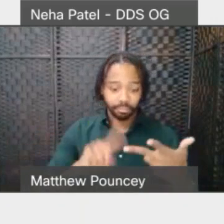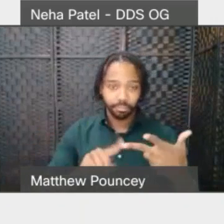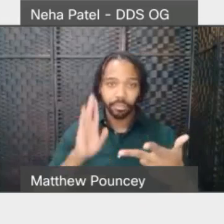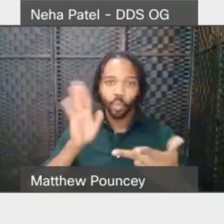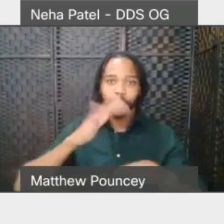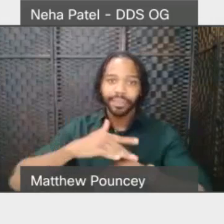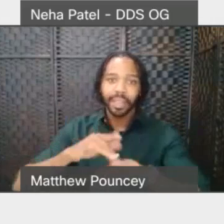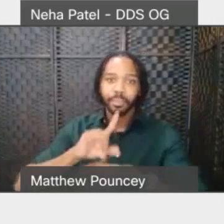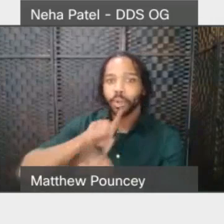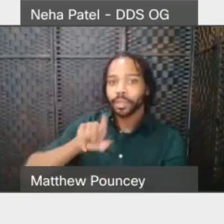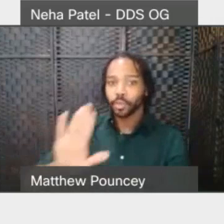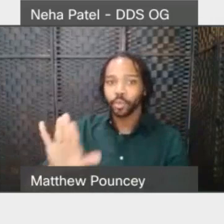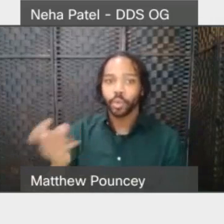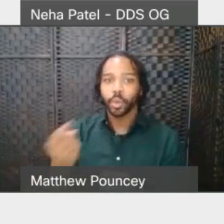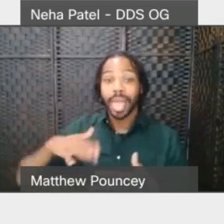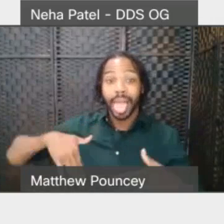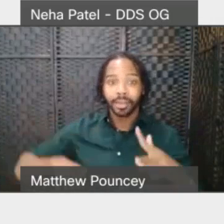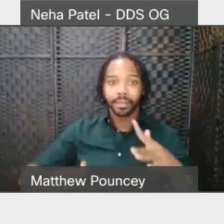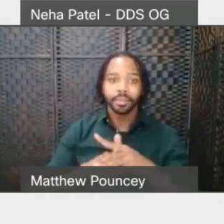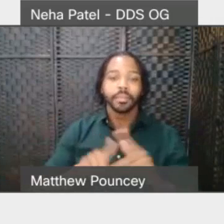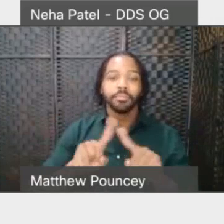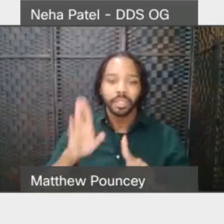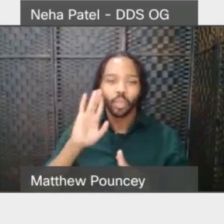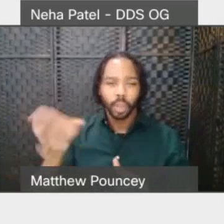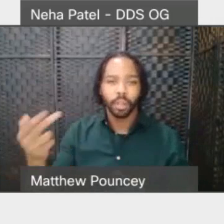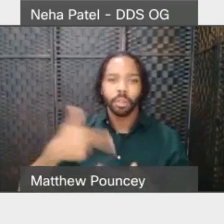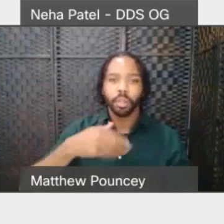to questions. She's not here yet, but she will be here.